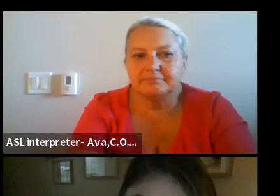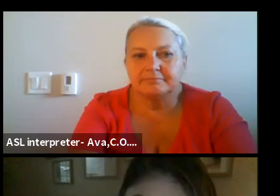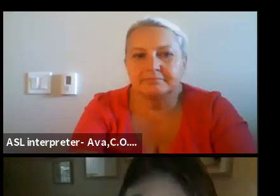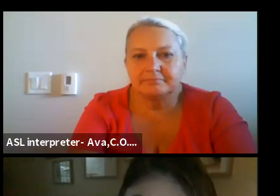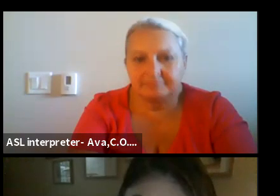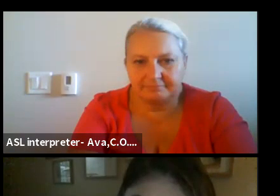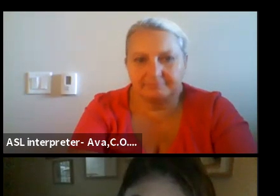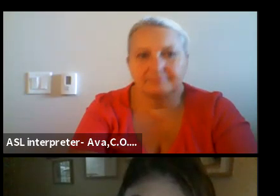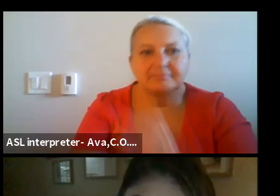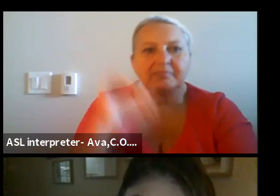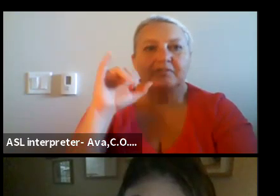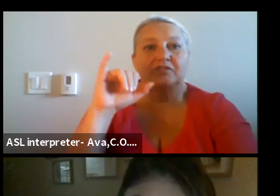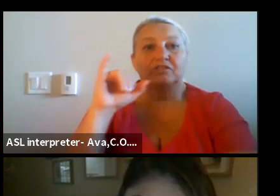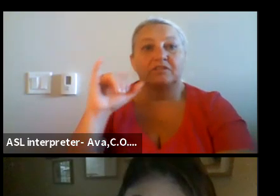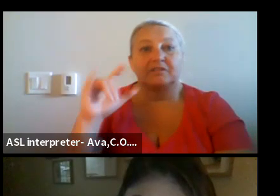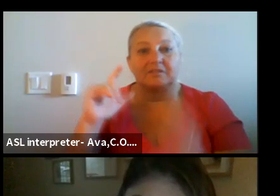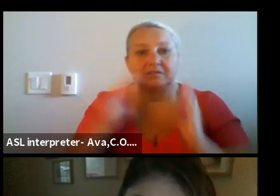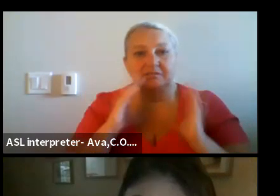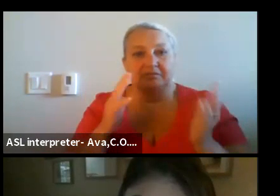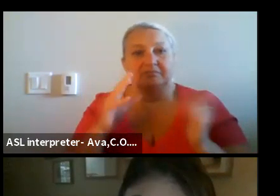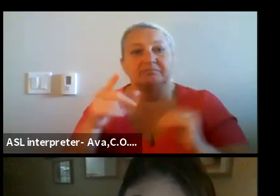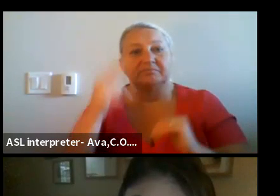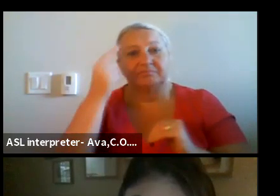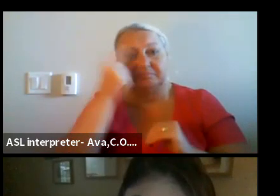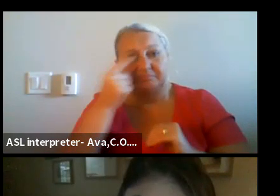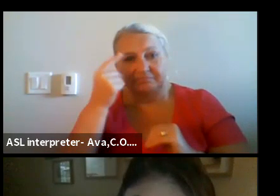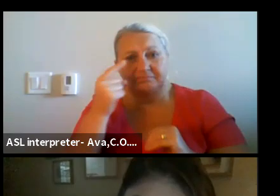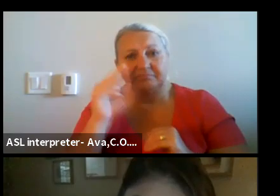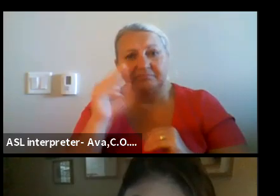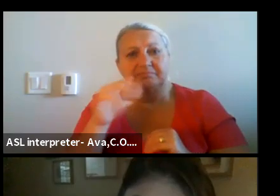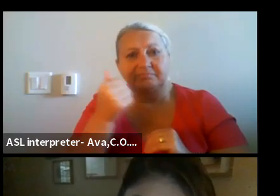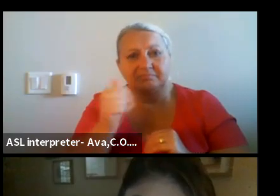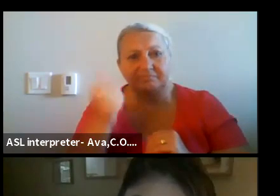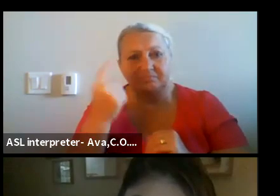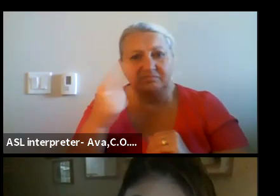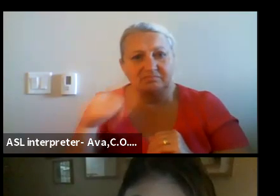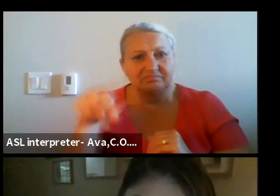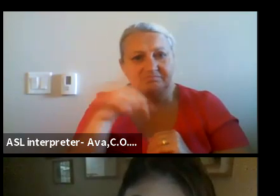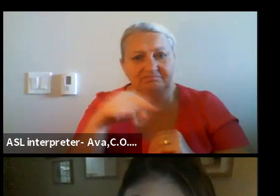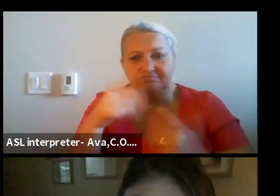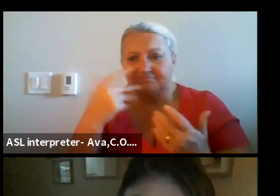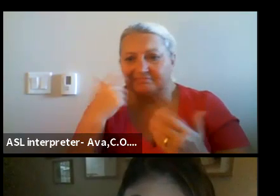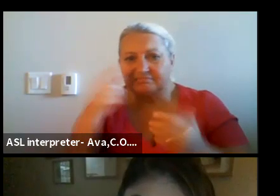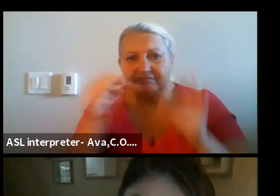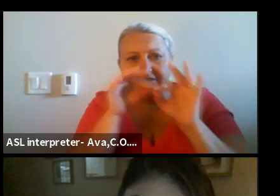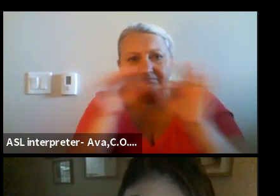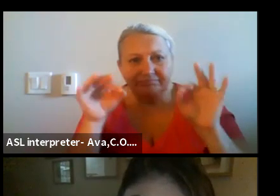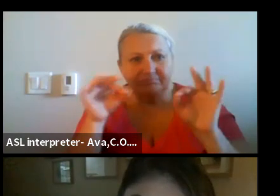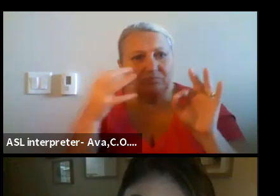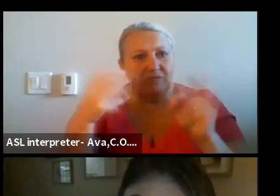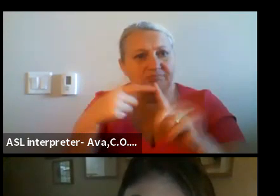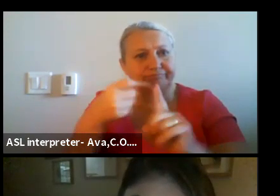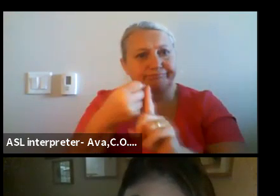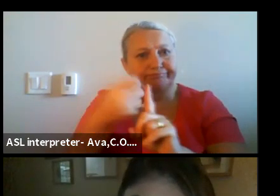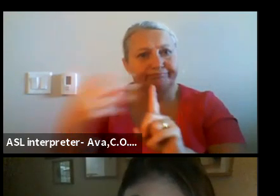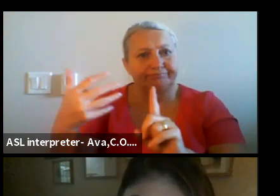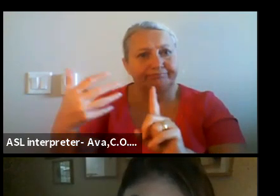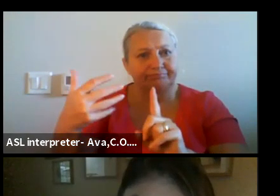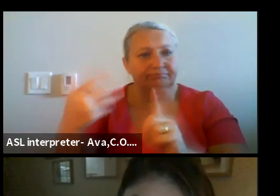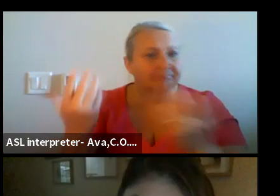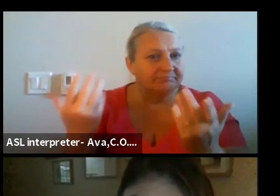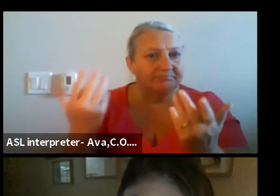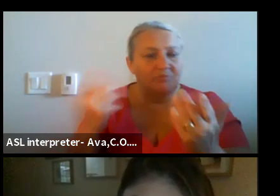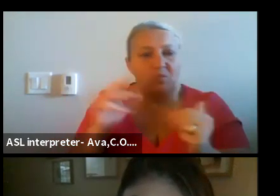Okay, does anyone want to expand, share further, offer a piece of